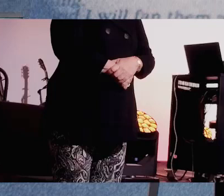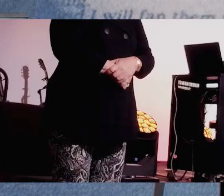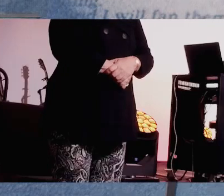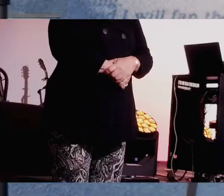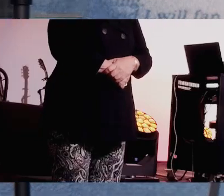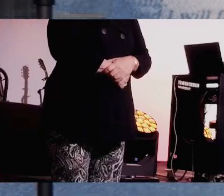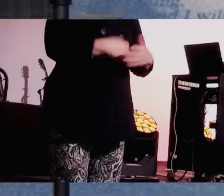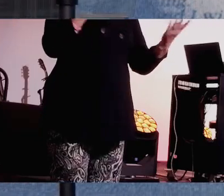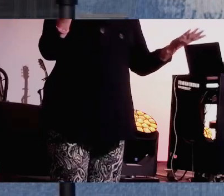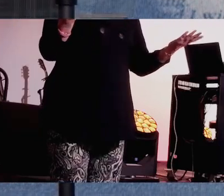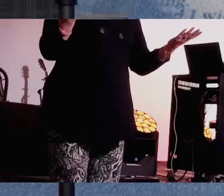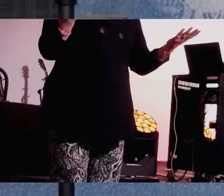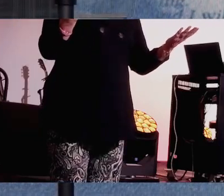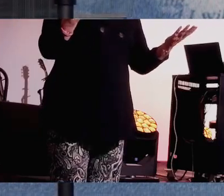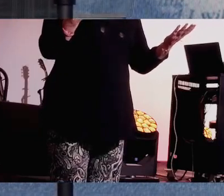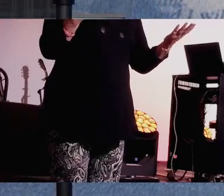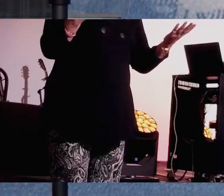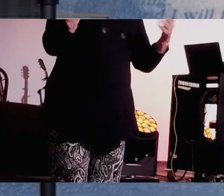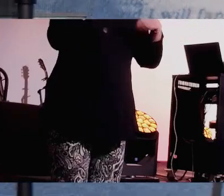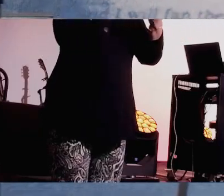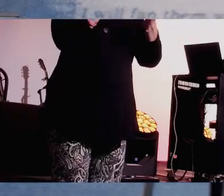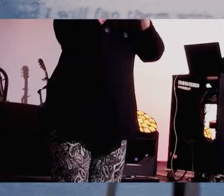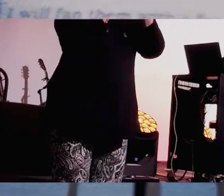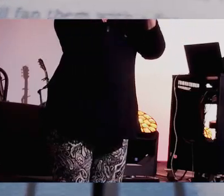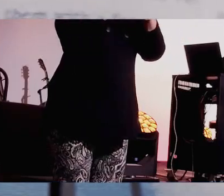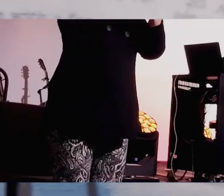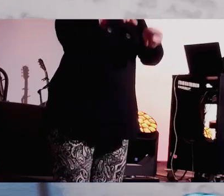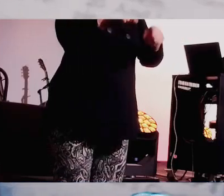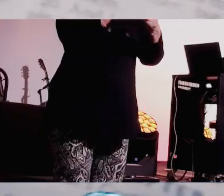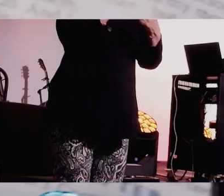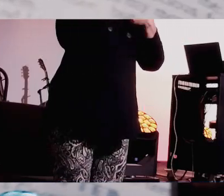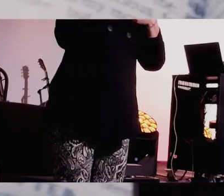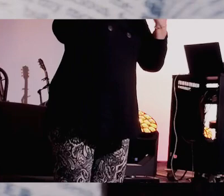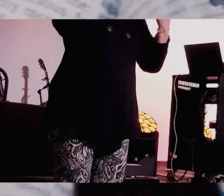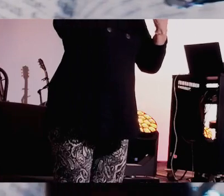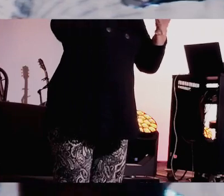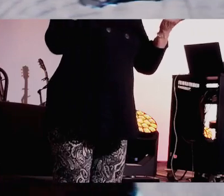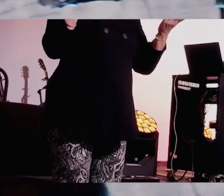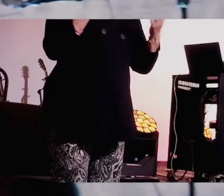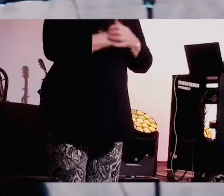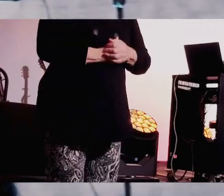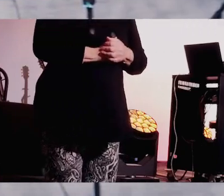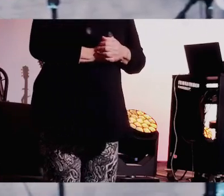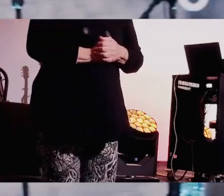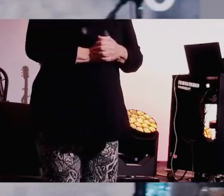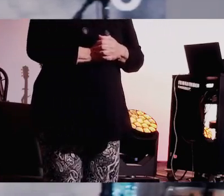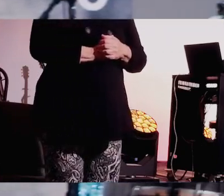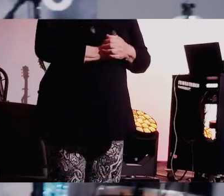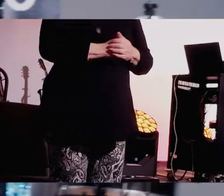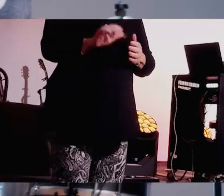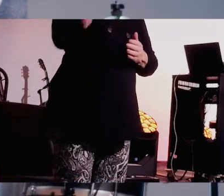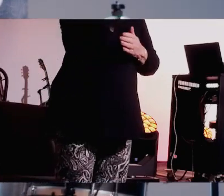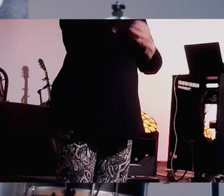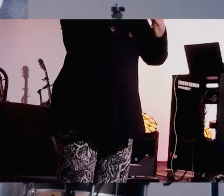So typically what happens with me, just an example, I'm not saying this is so saith the Lord, okay? Please don't take that. Your